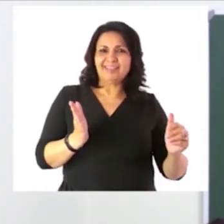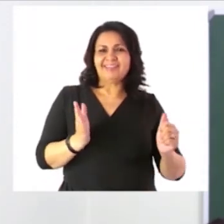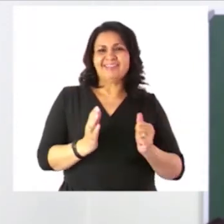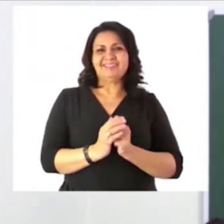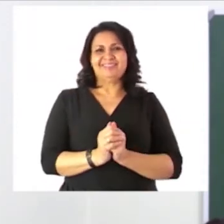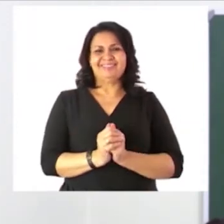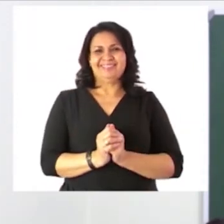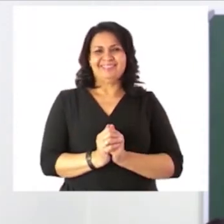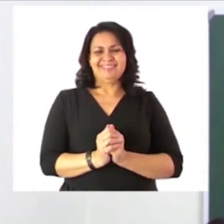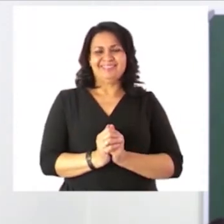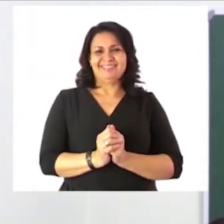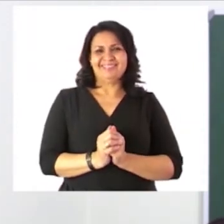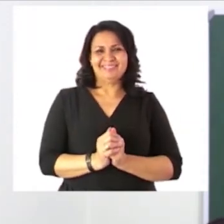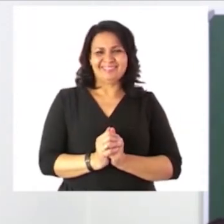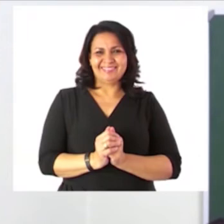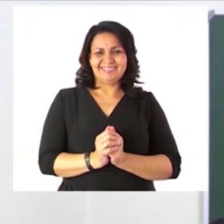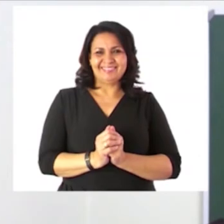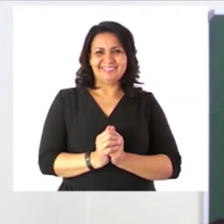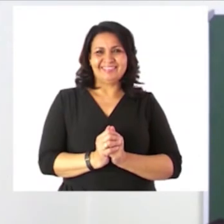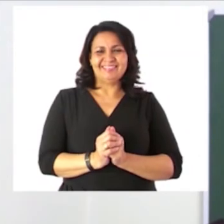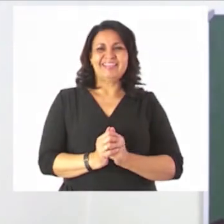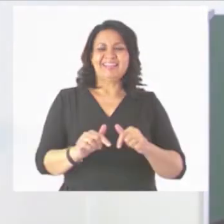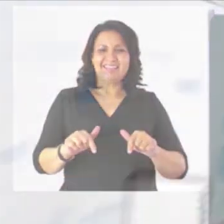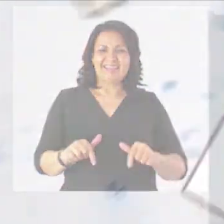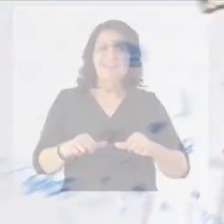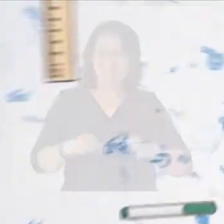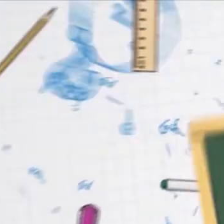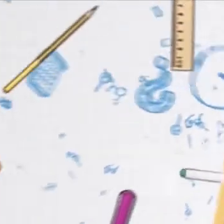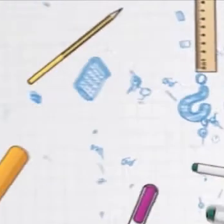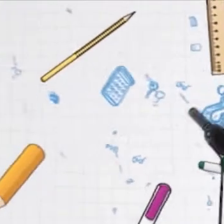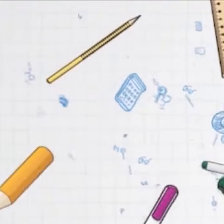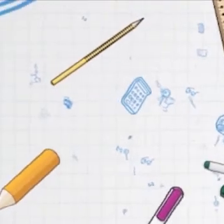soap. Now on today's lesson.